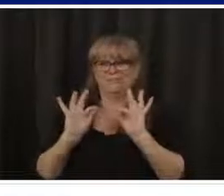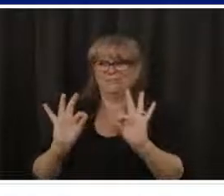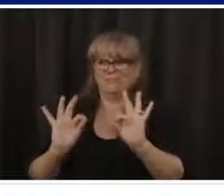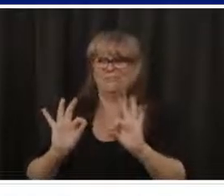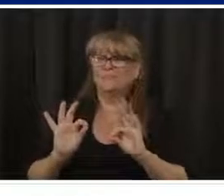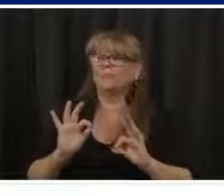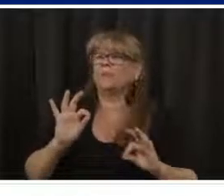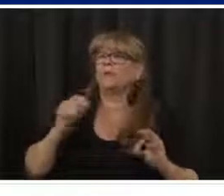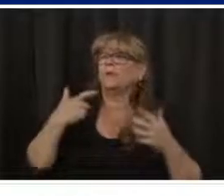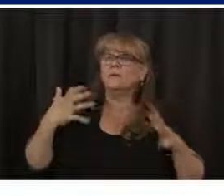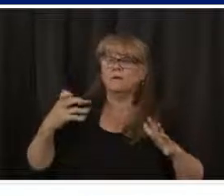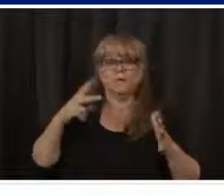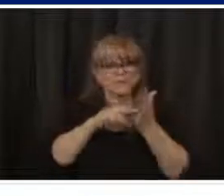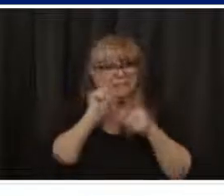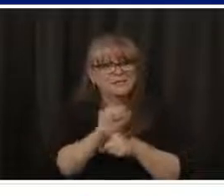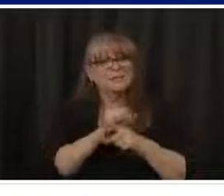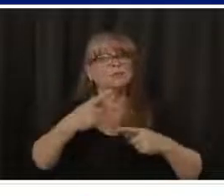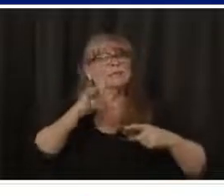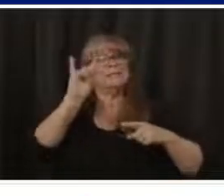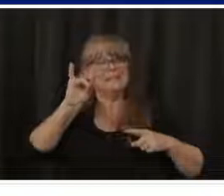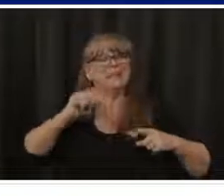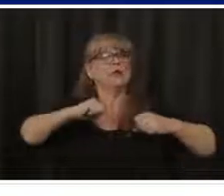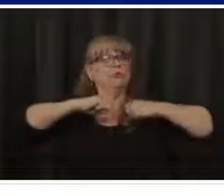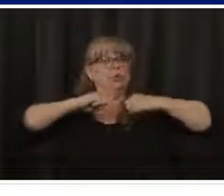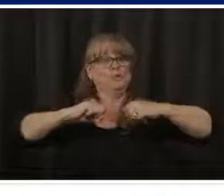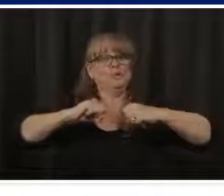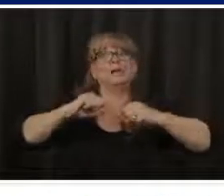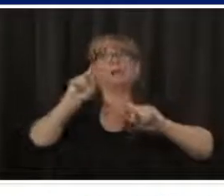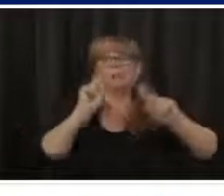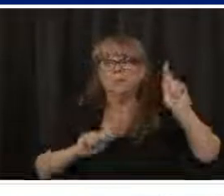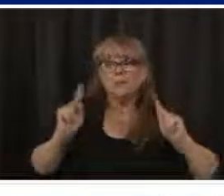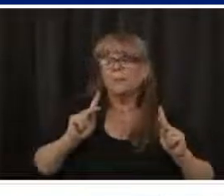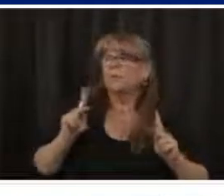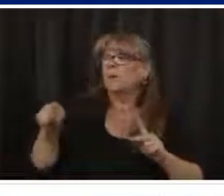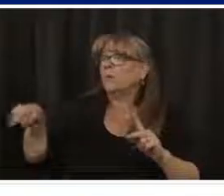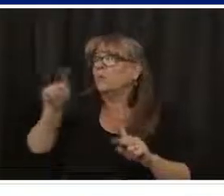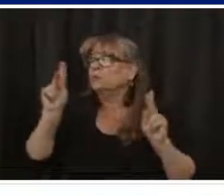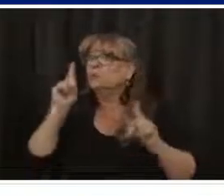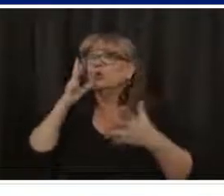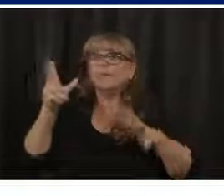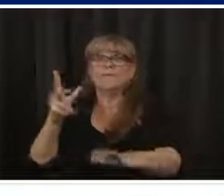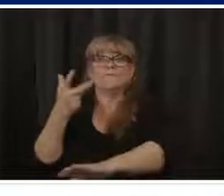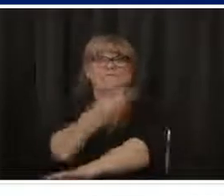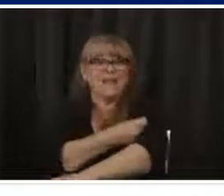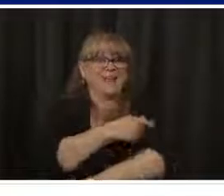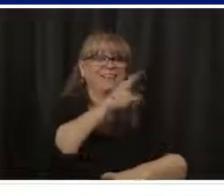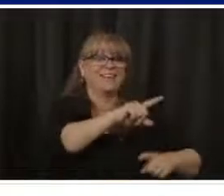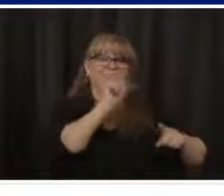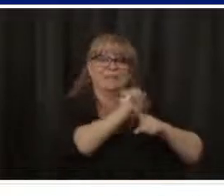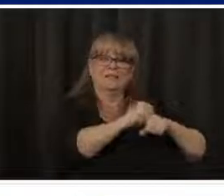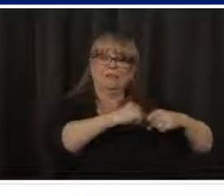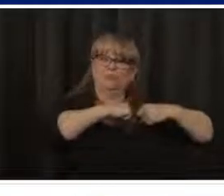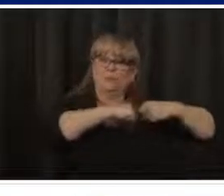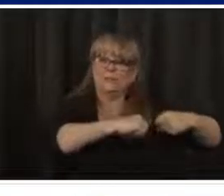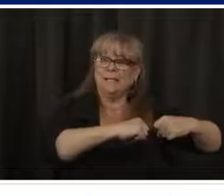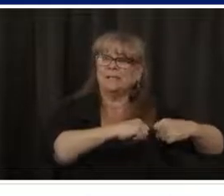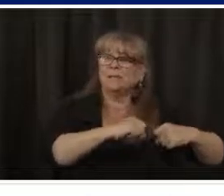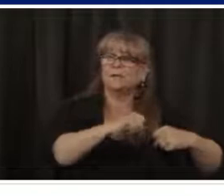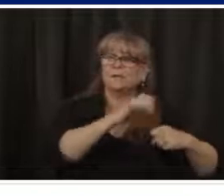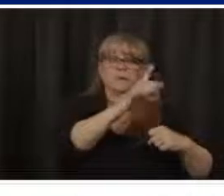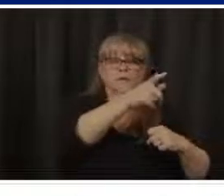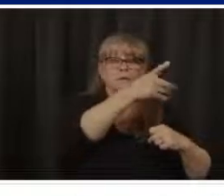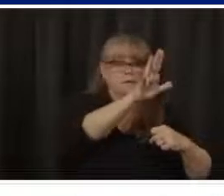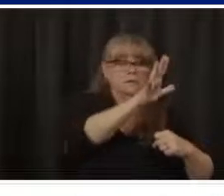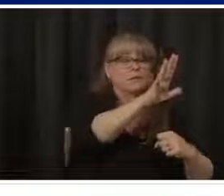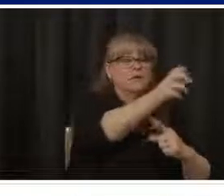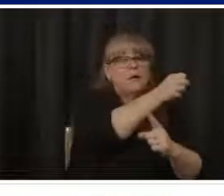protection from vaccination. So we're seeing our communities protected through levels of vaccination that are higher. We're seeing that impact really on case